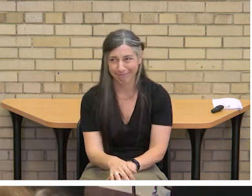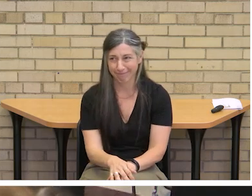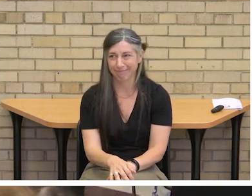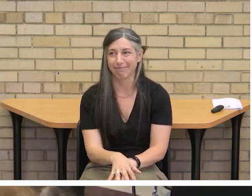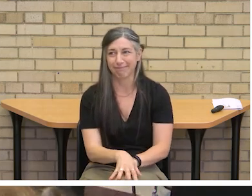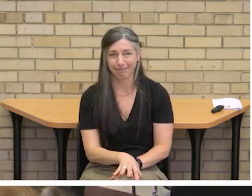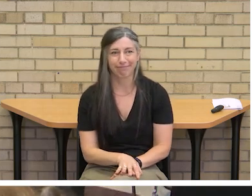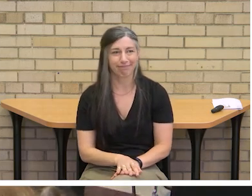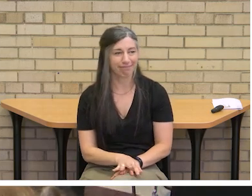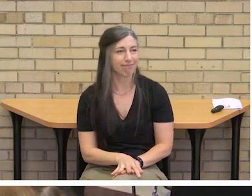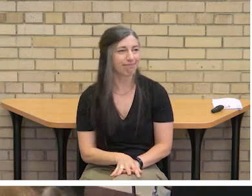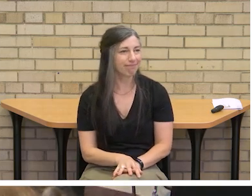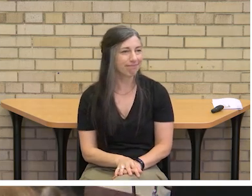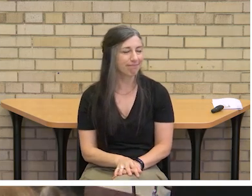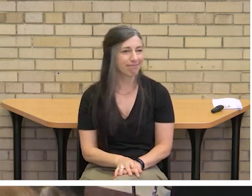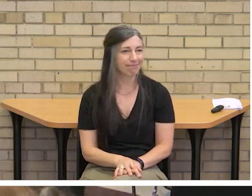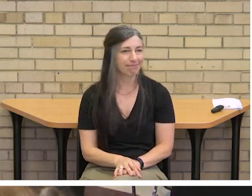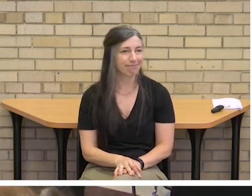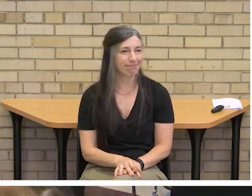all.